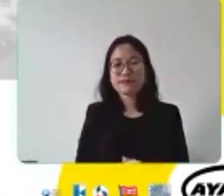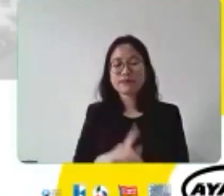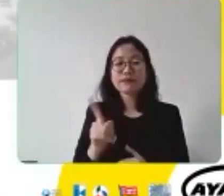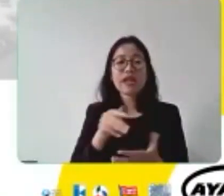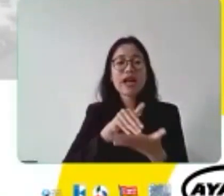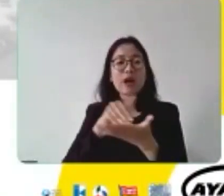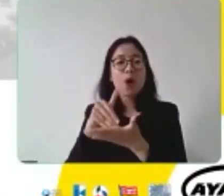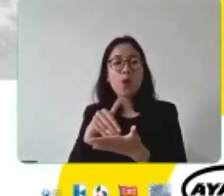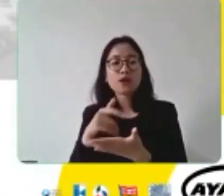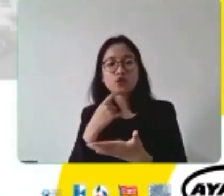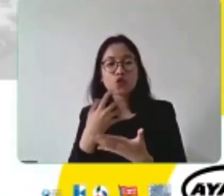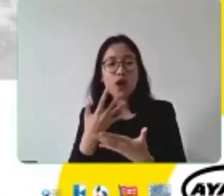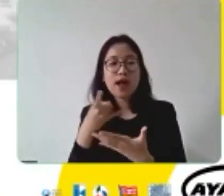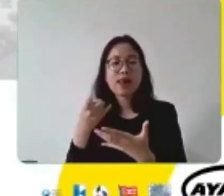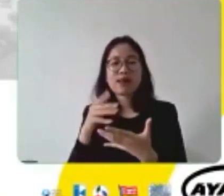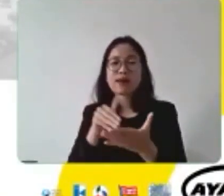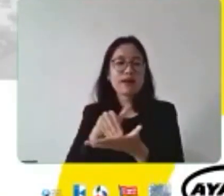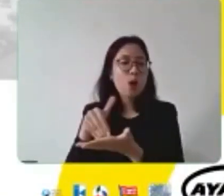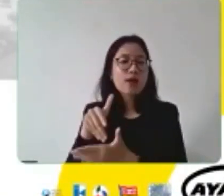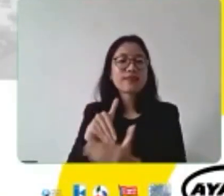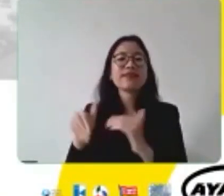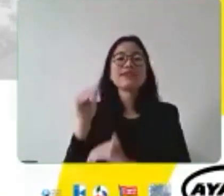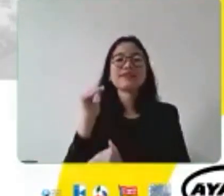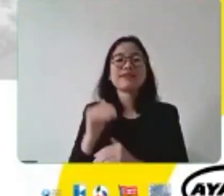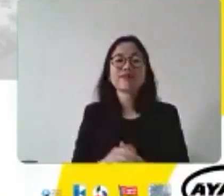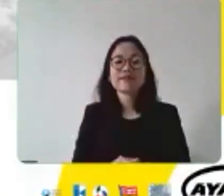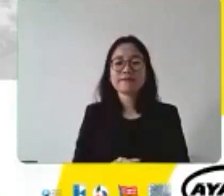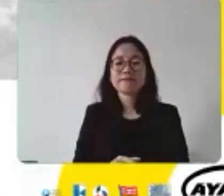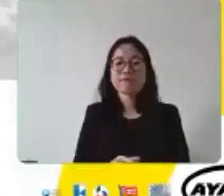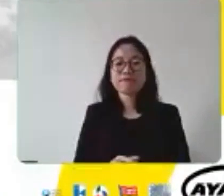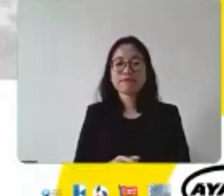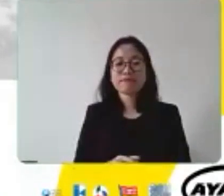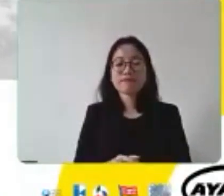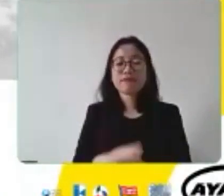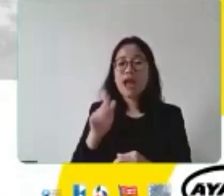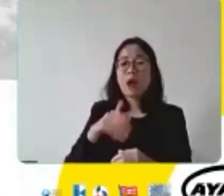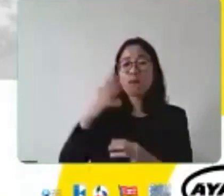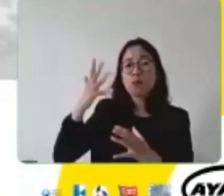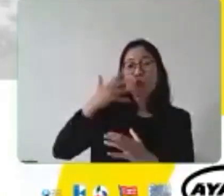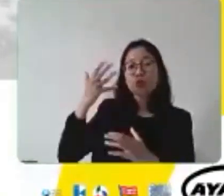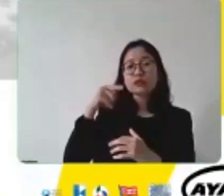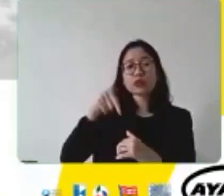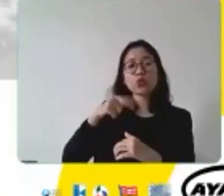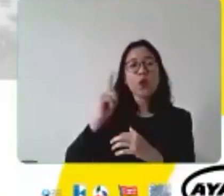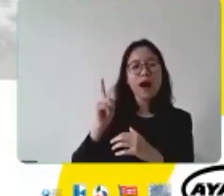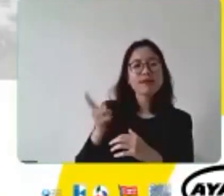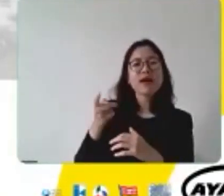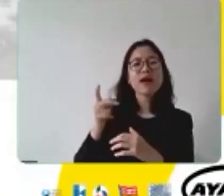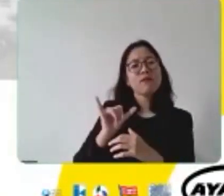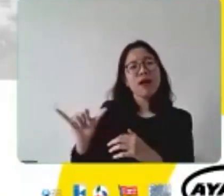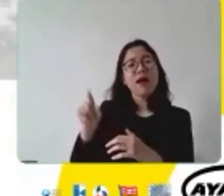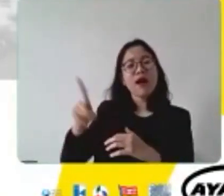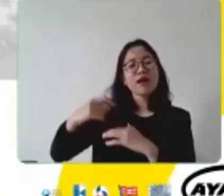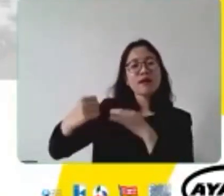includes Professor Budi, air pollution and cognitive function in Indonesian children. We looked at some